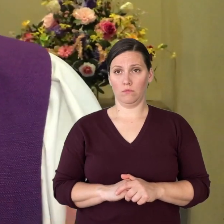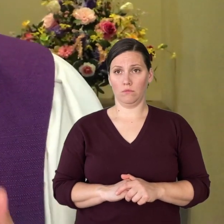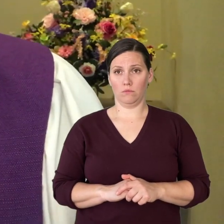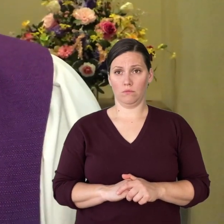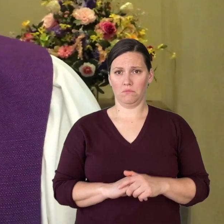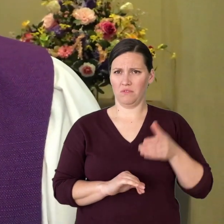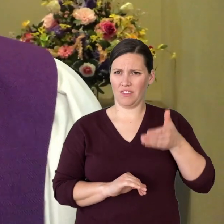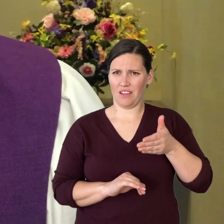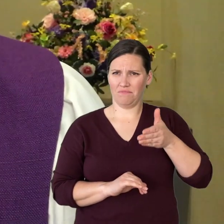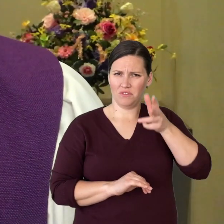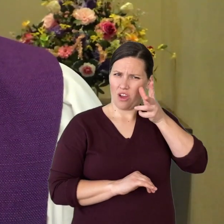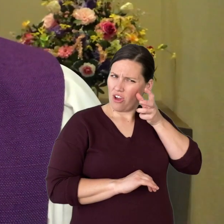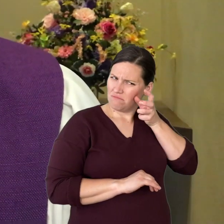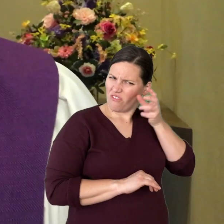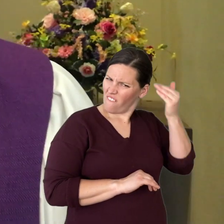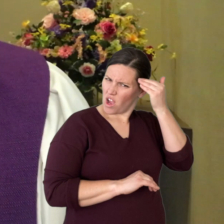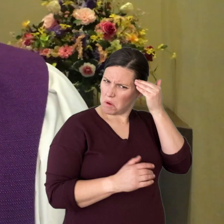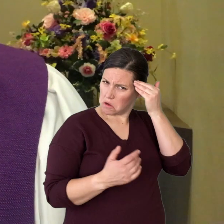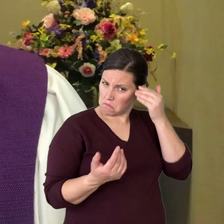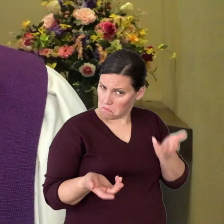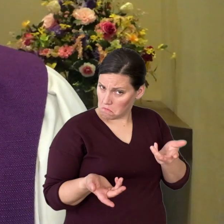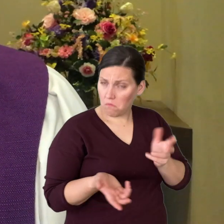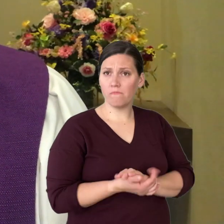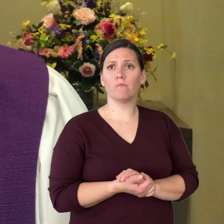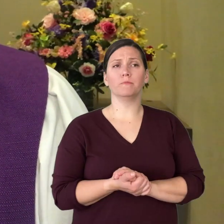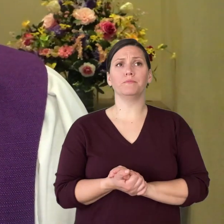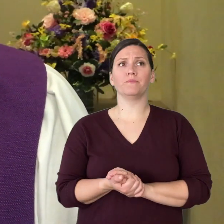Does all of this sound familiar?